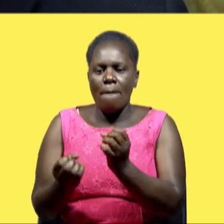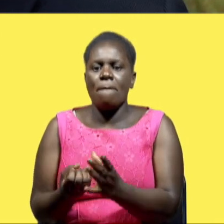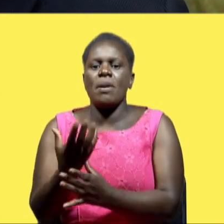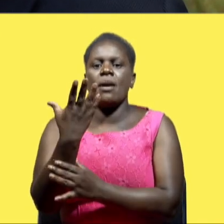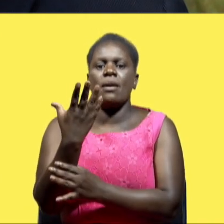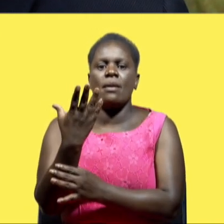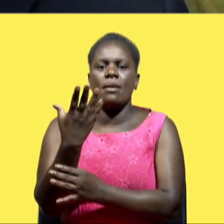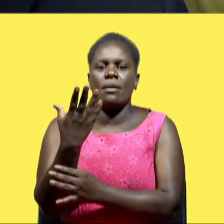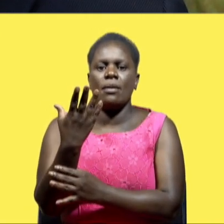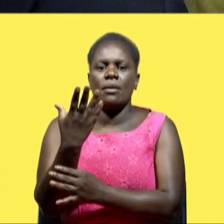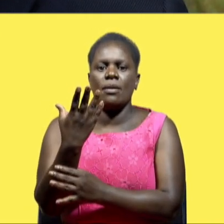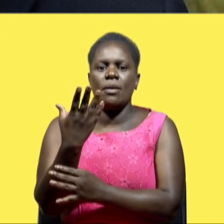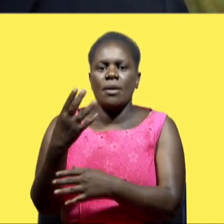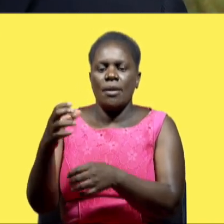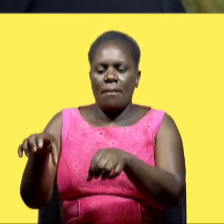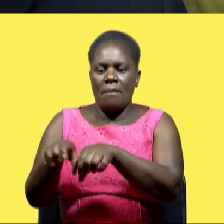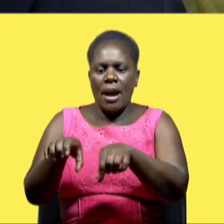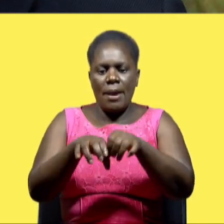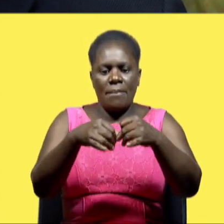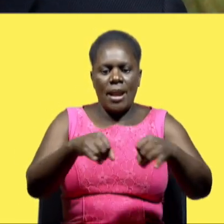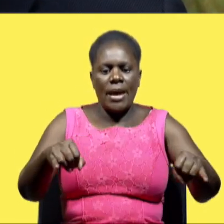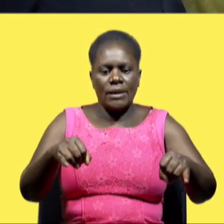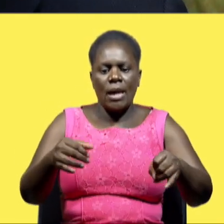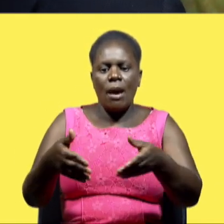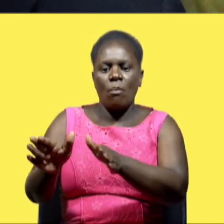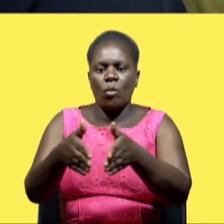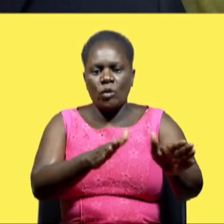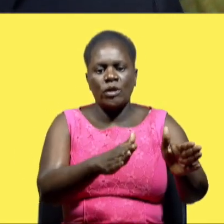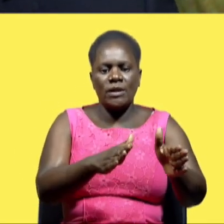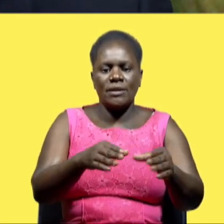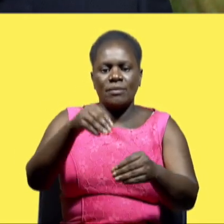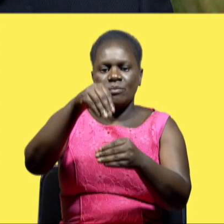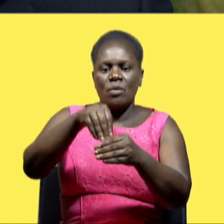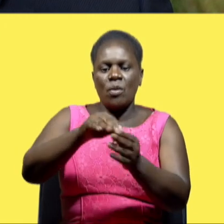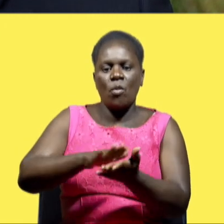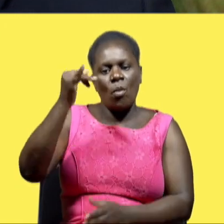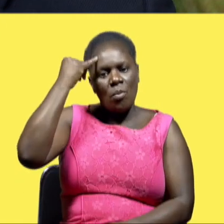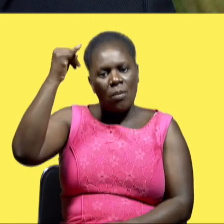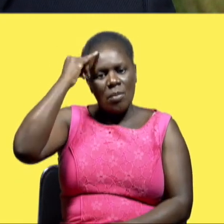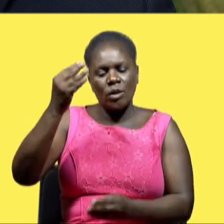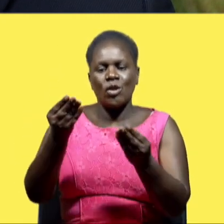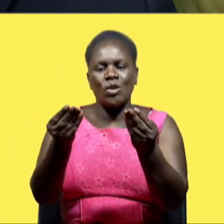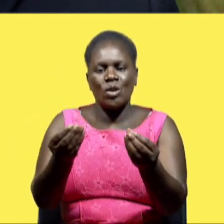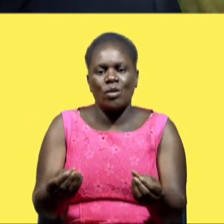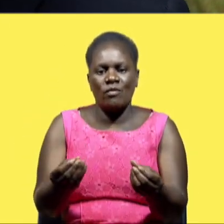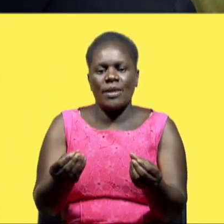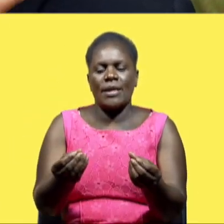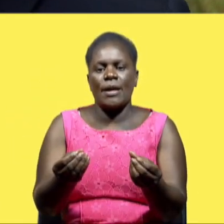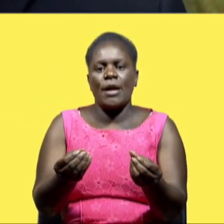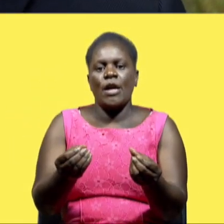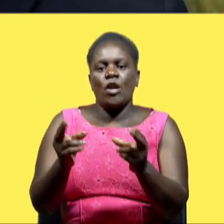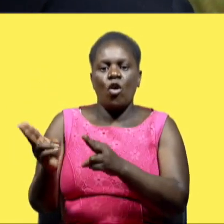created pipelines for investments in new and innovative ways of addressing